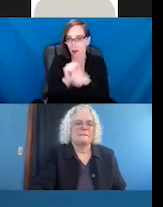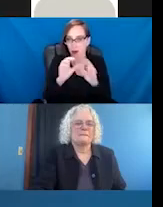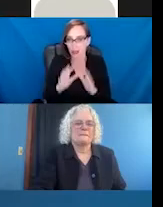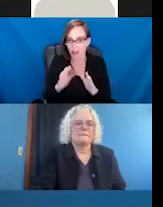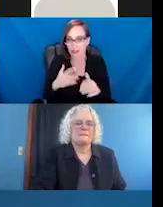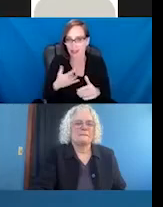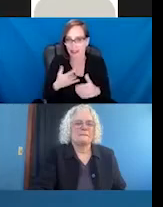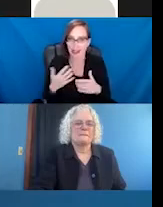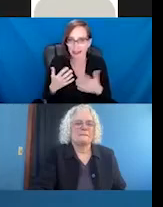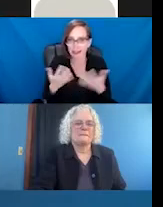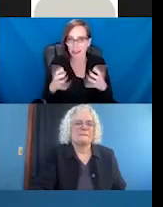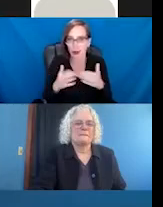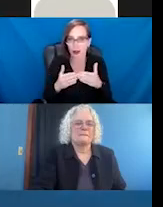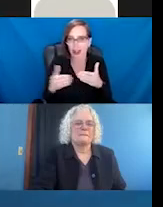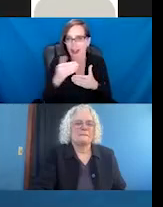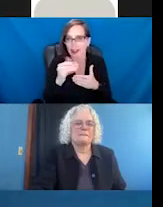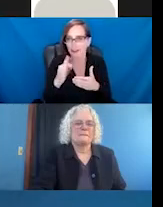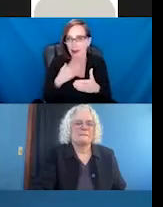competitors in terms of pay.